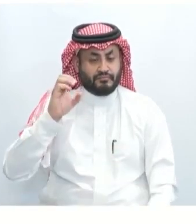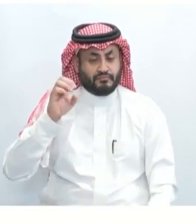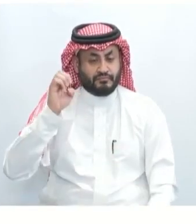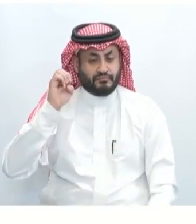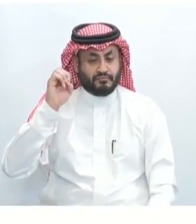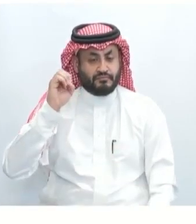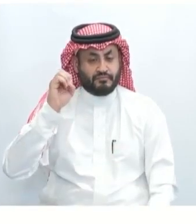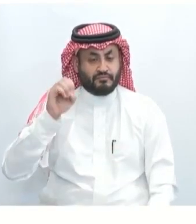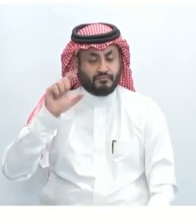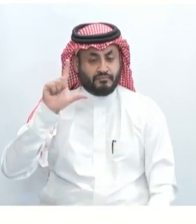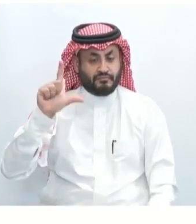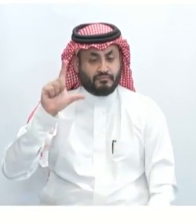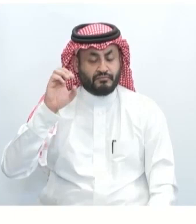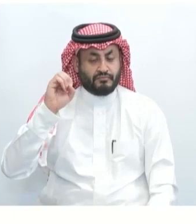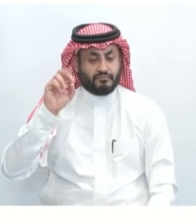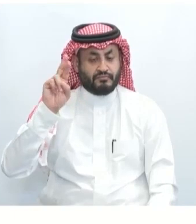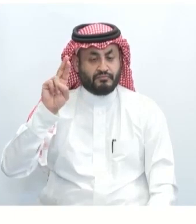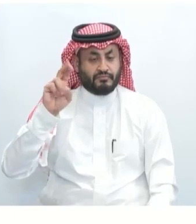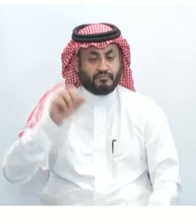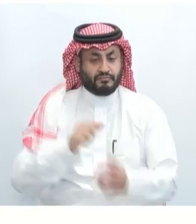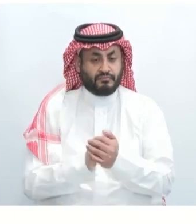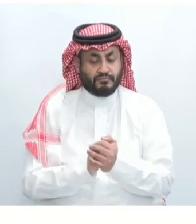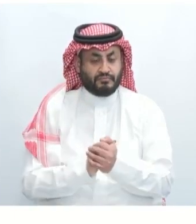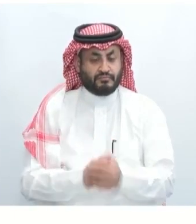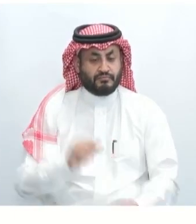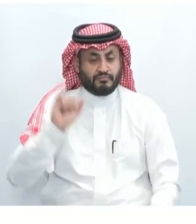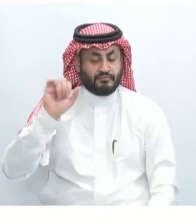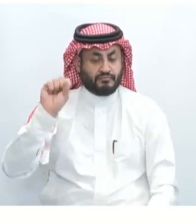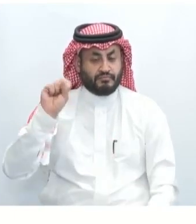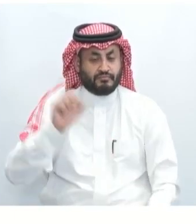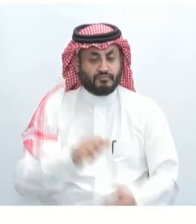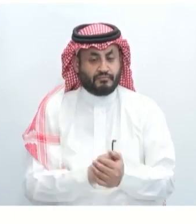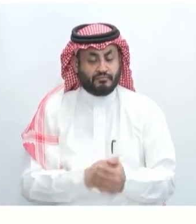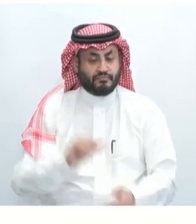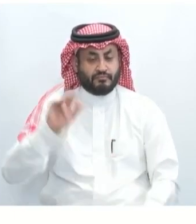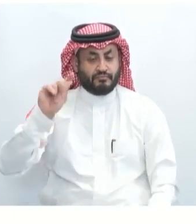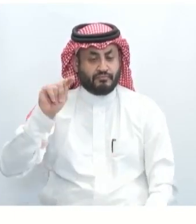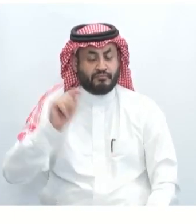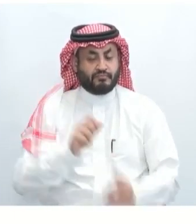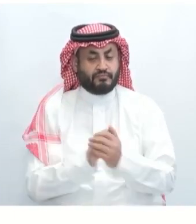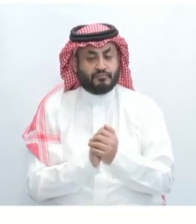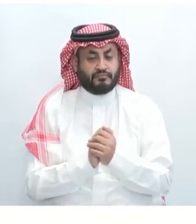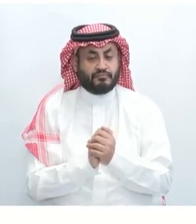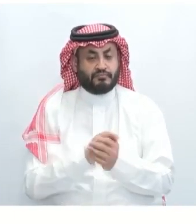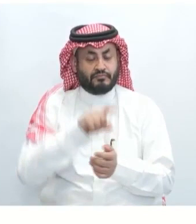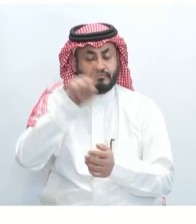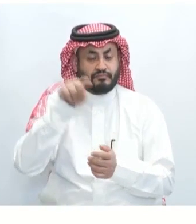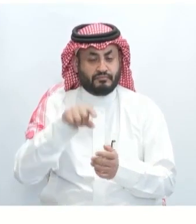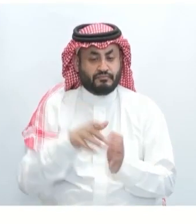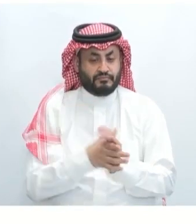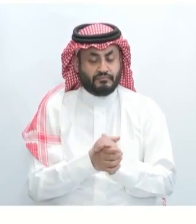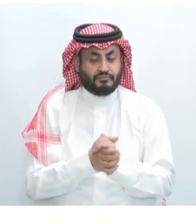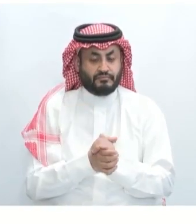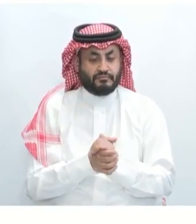color, C, O, L, O, R, is it? Then we have a question